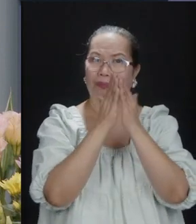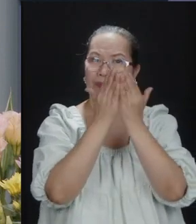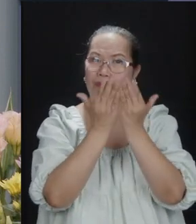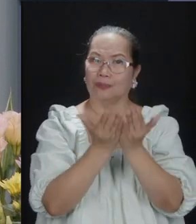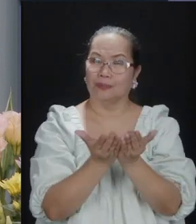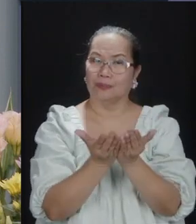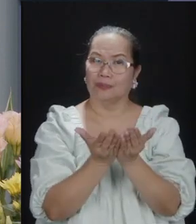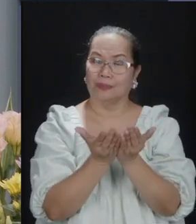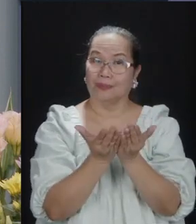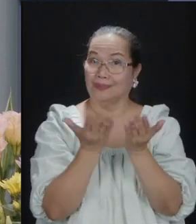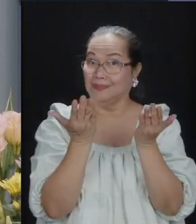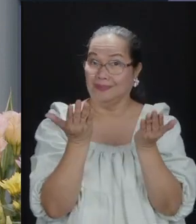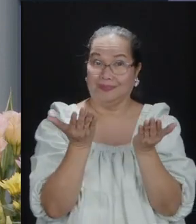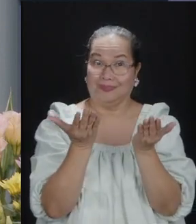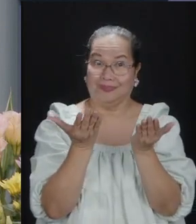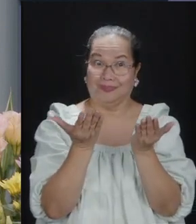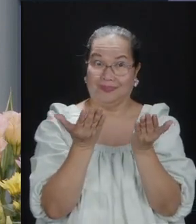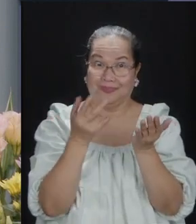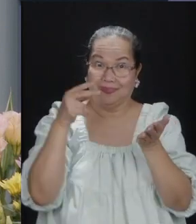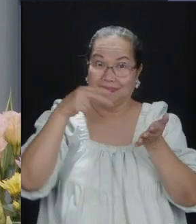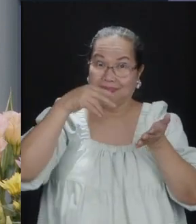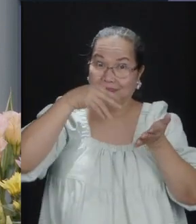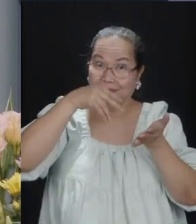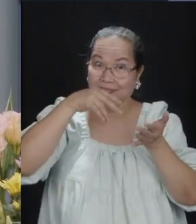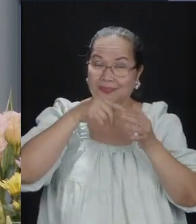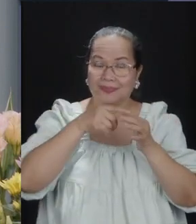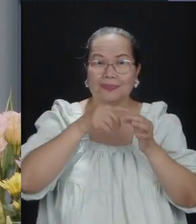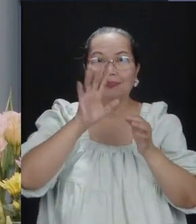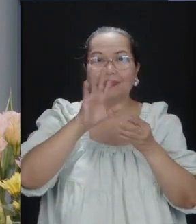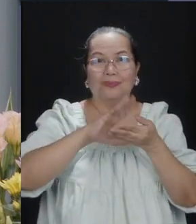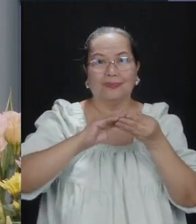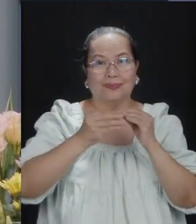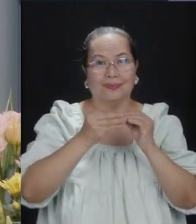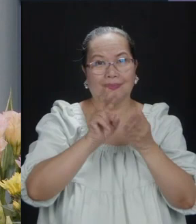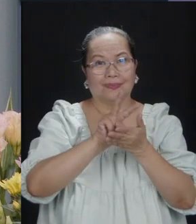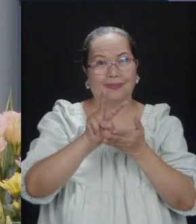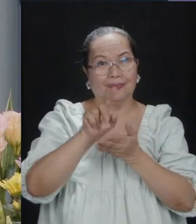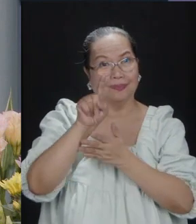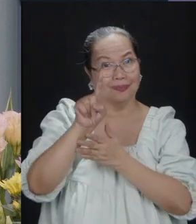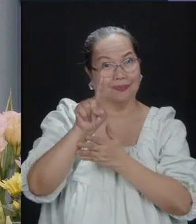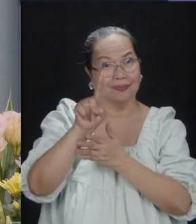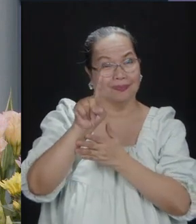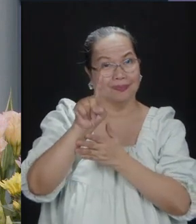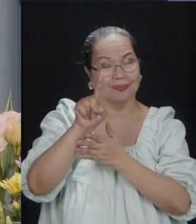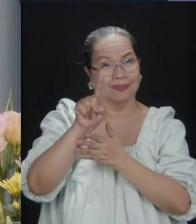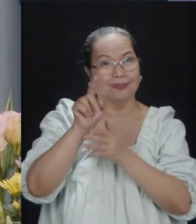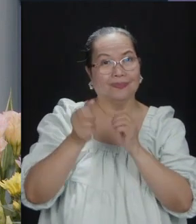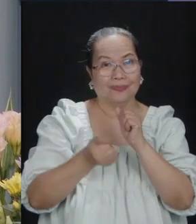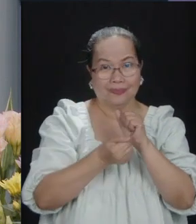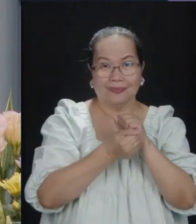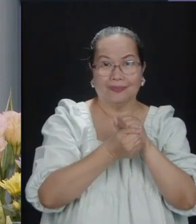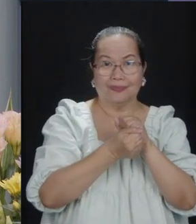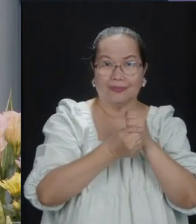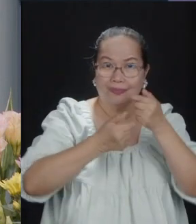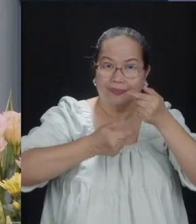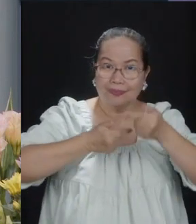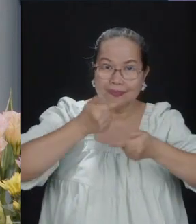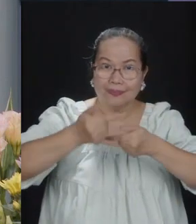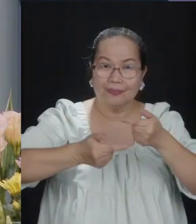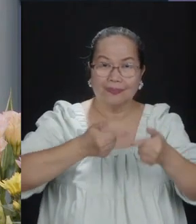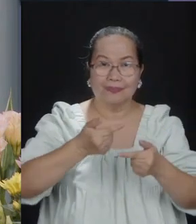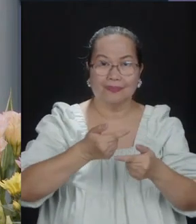So let's look at their story. Verse 1, with its accompanying genealogy, tells us